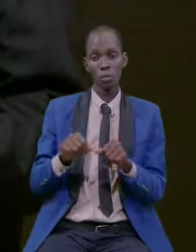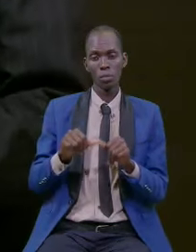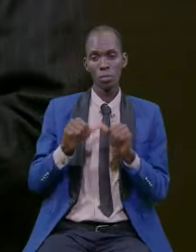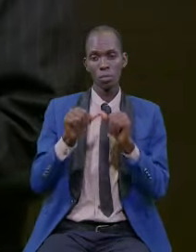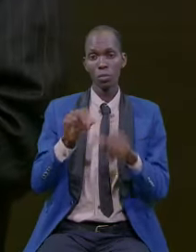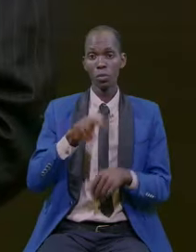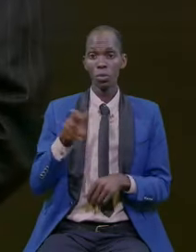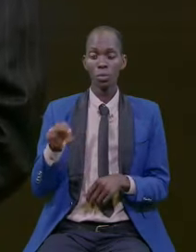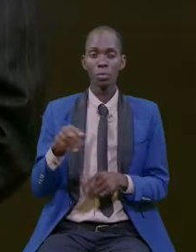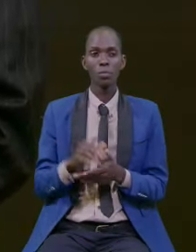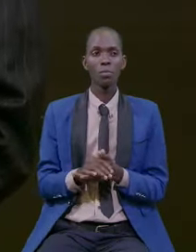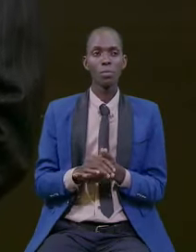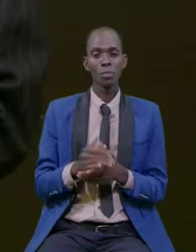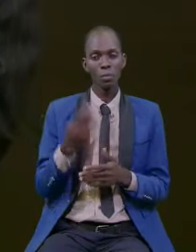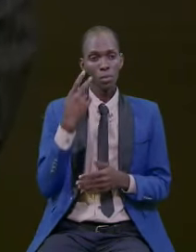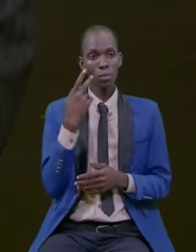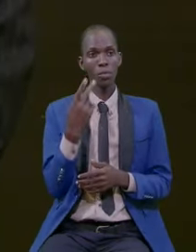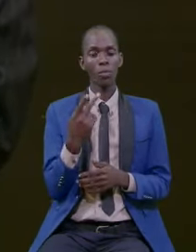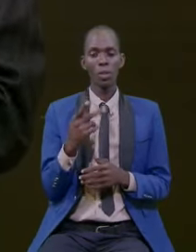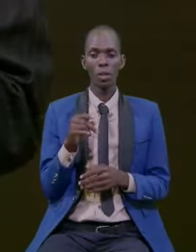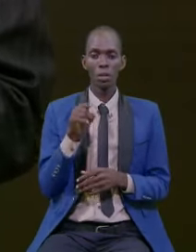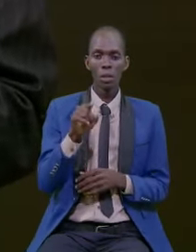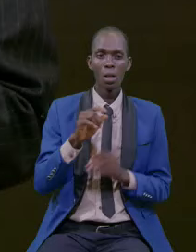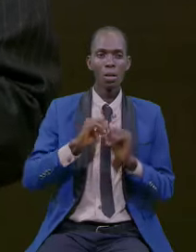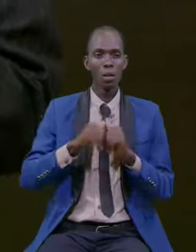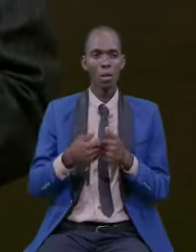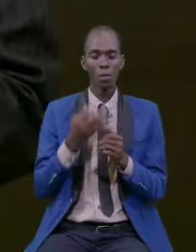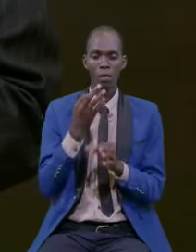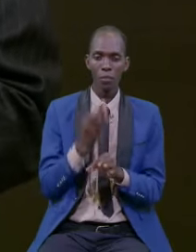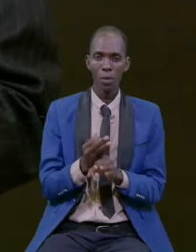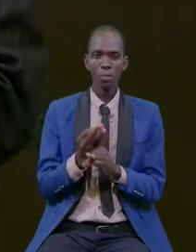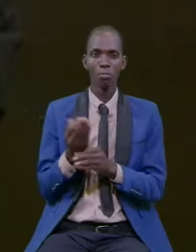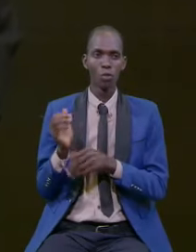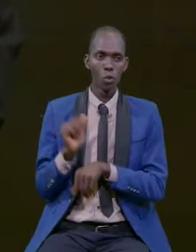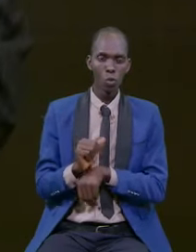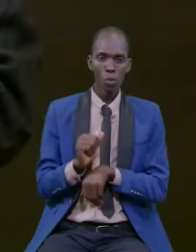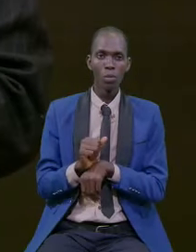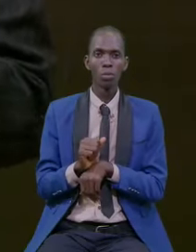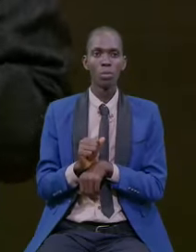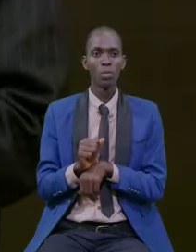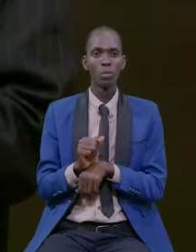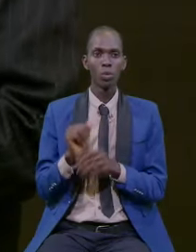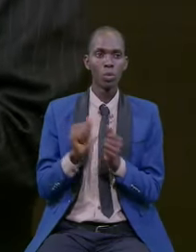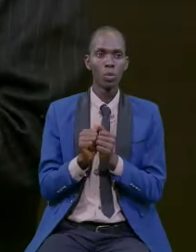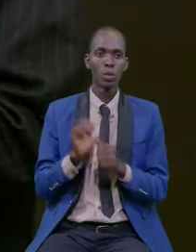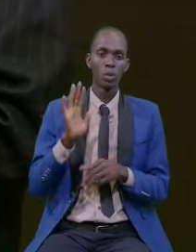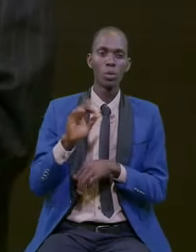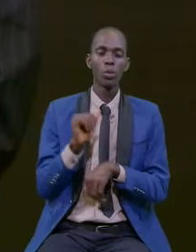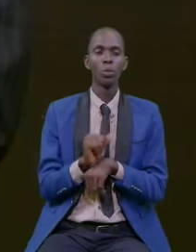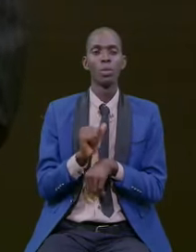says, seest thou how faith wrought works with his